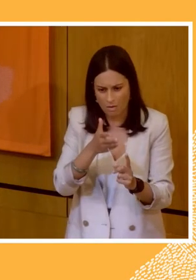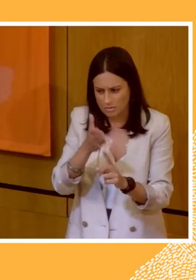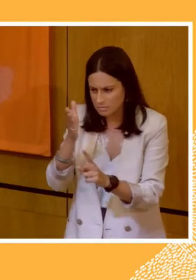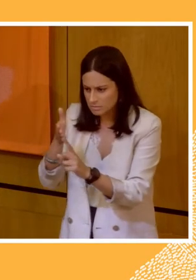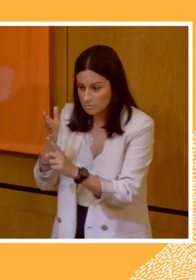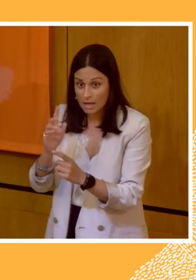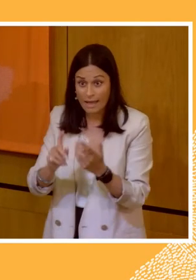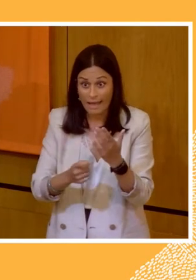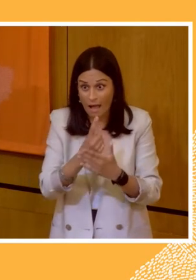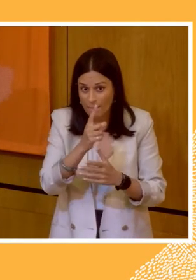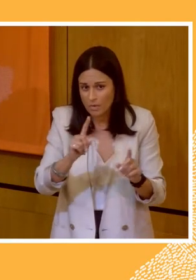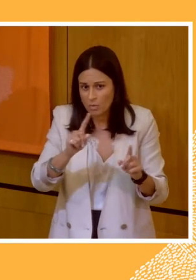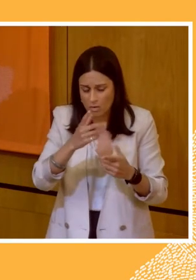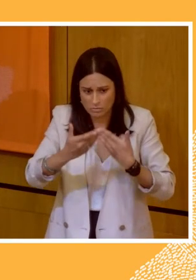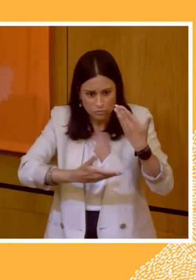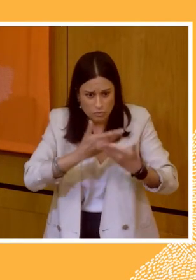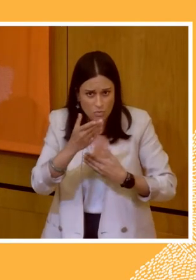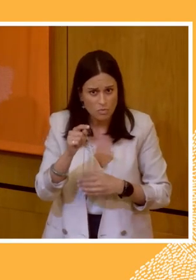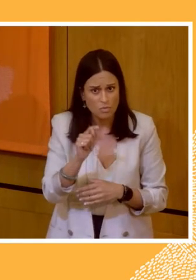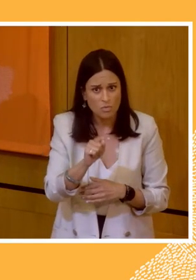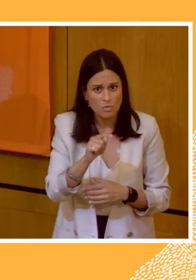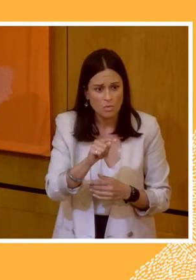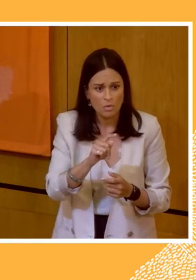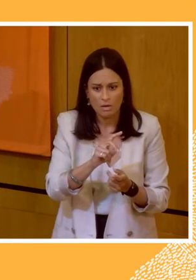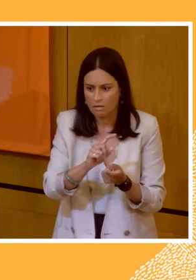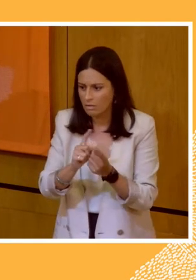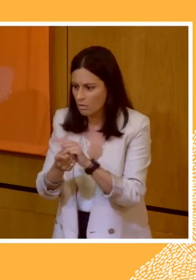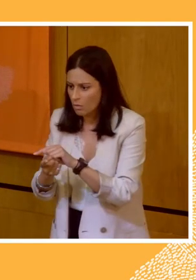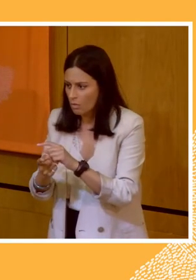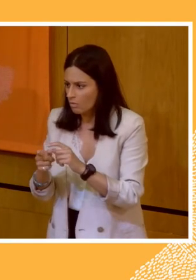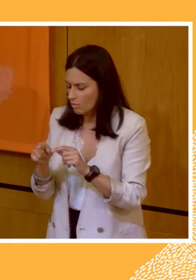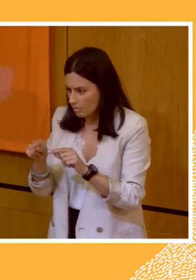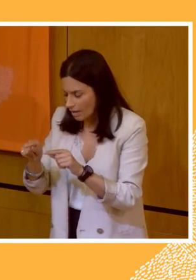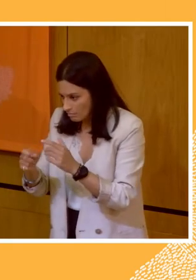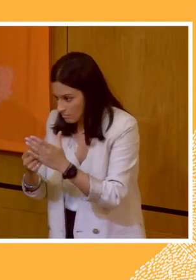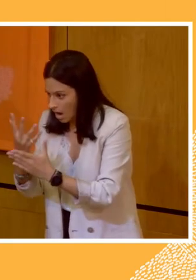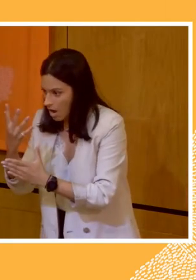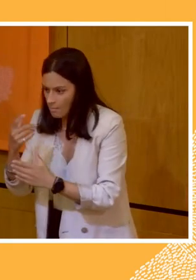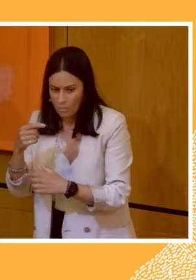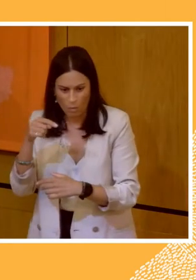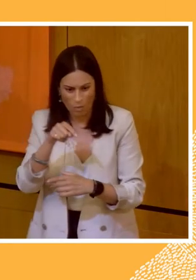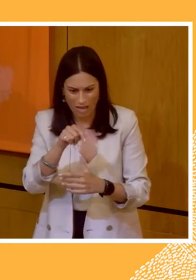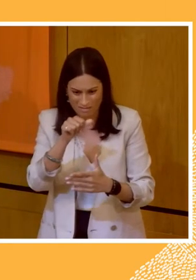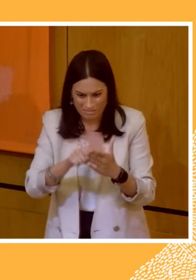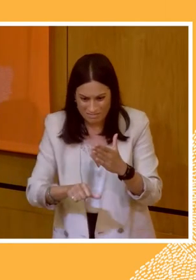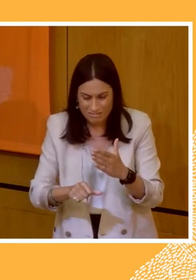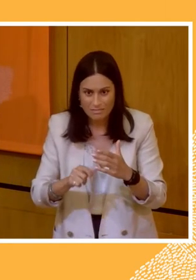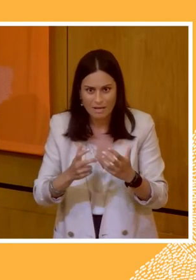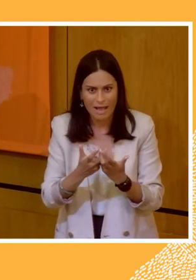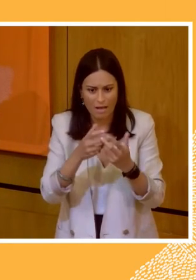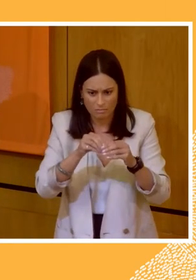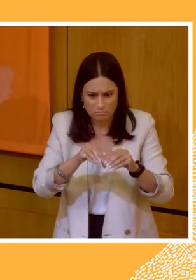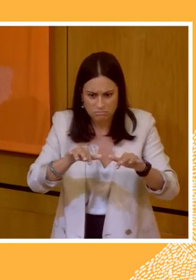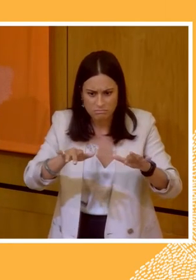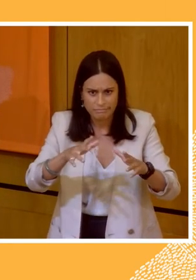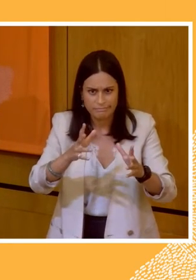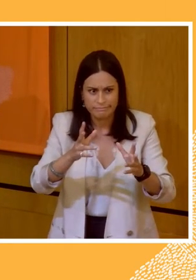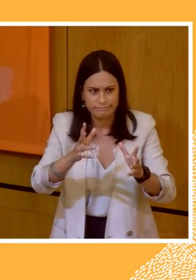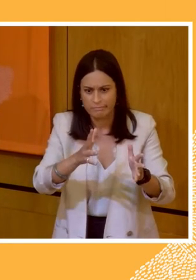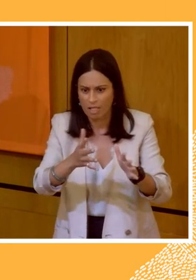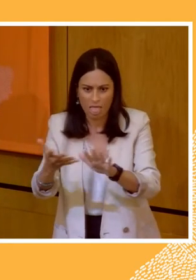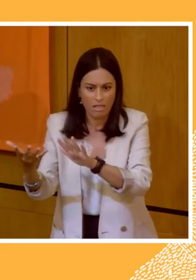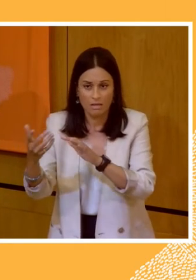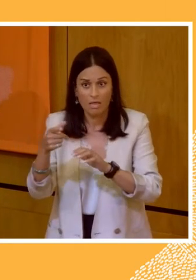what happened, what triggers this to go, and what happened? It's the